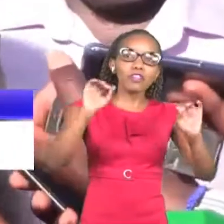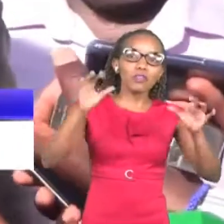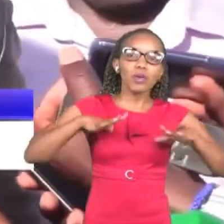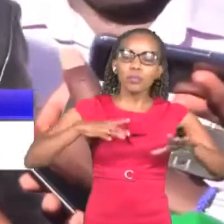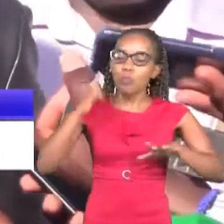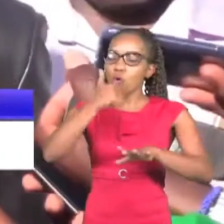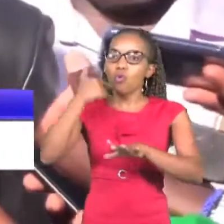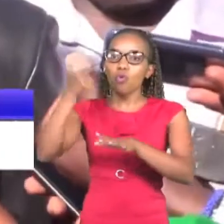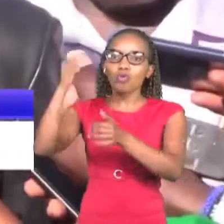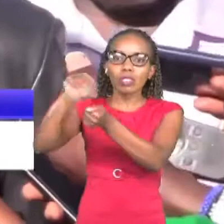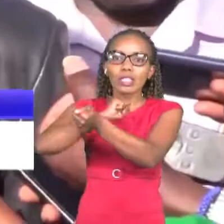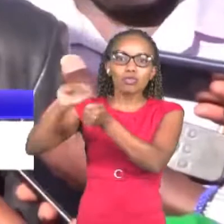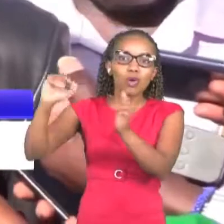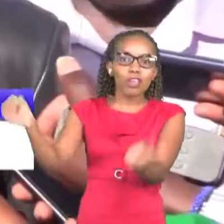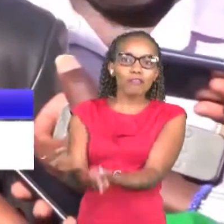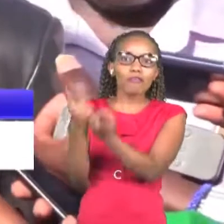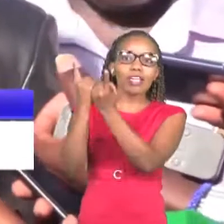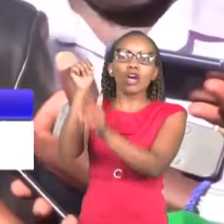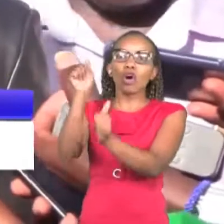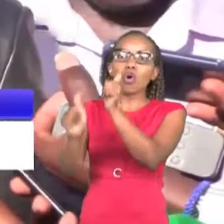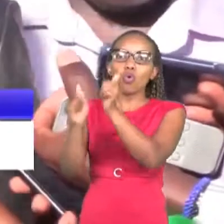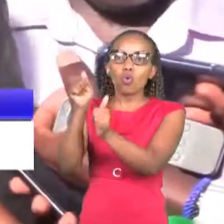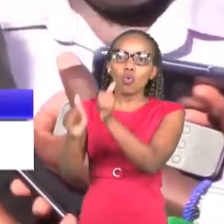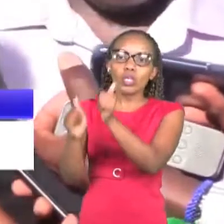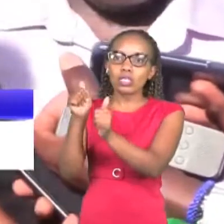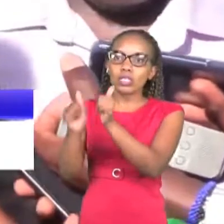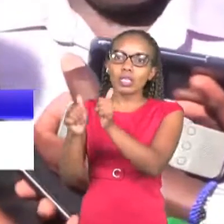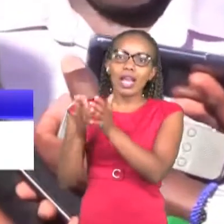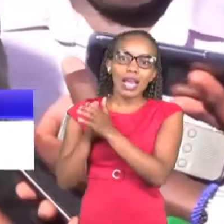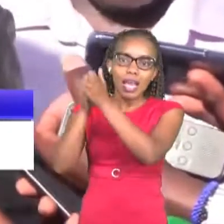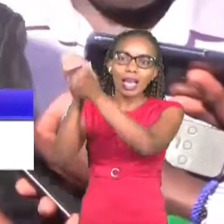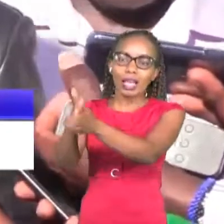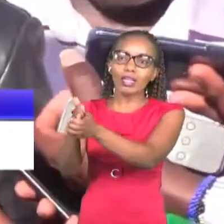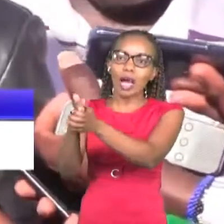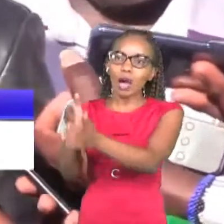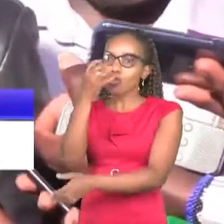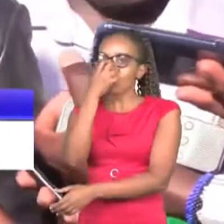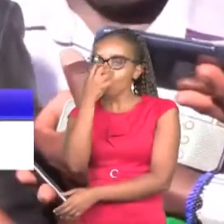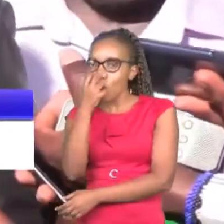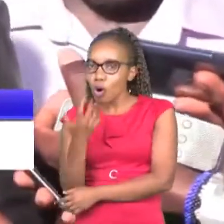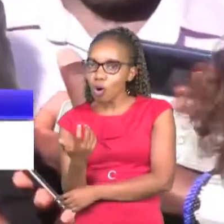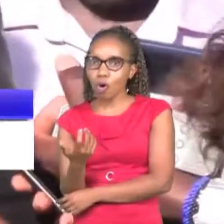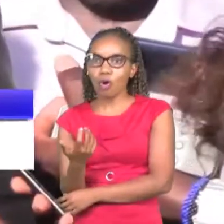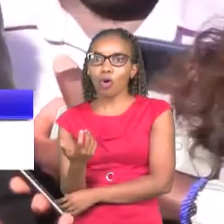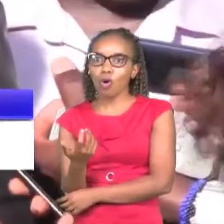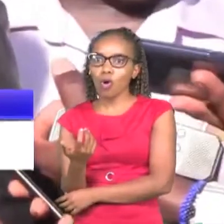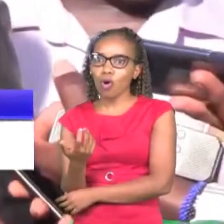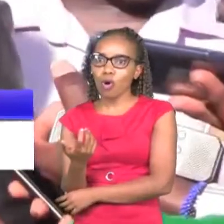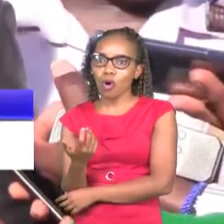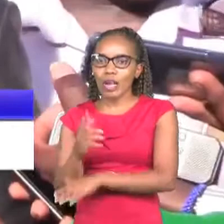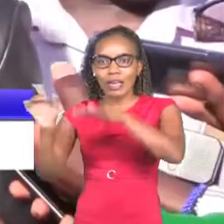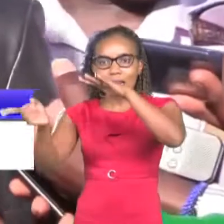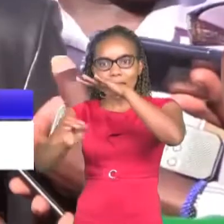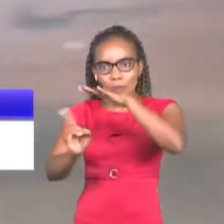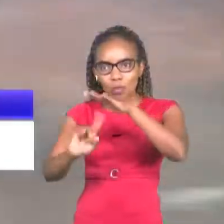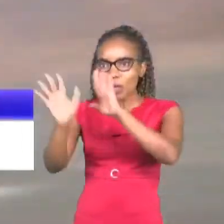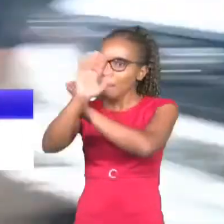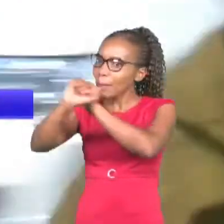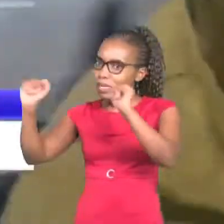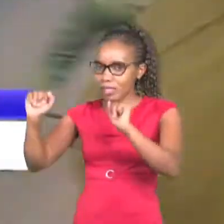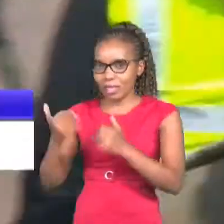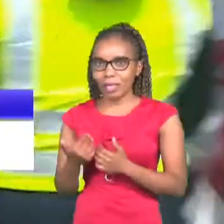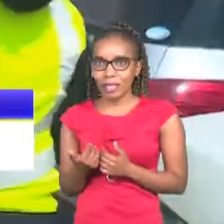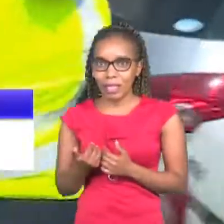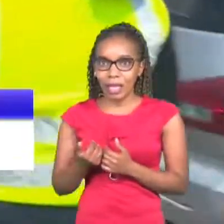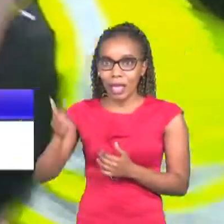disrupt a function that is presided over by the Deputy President, second in command in this country. Nyoro